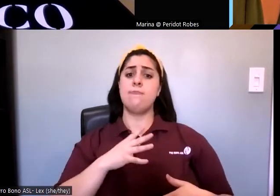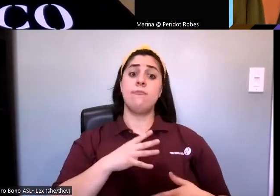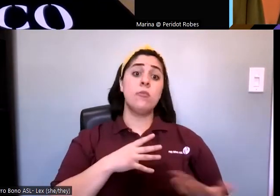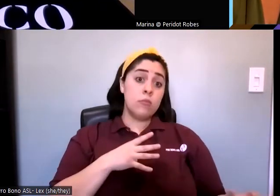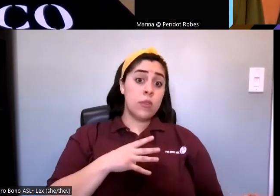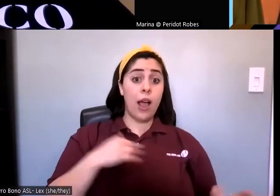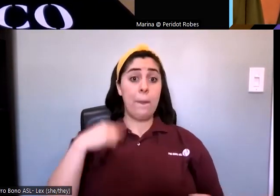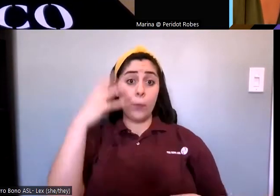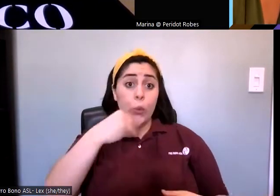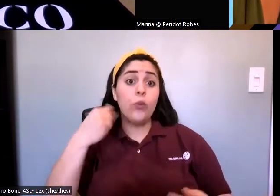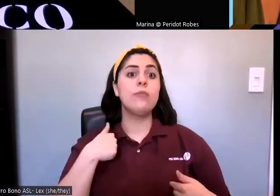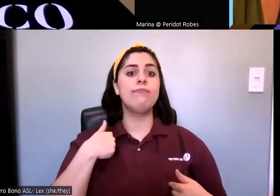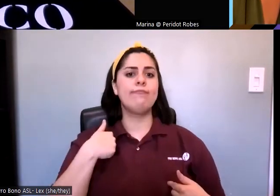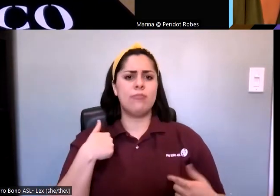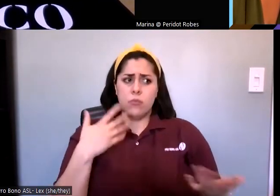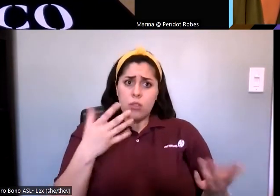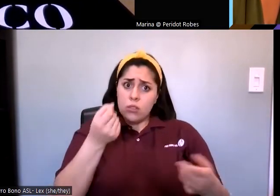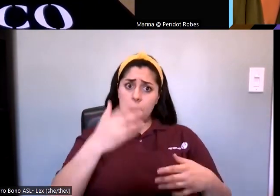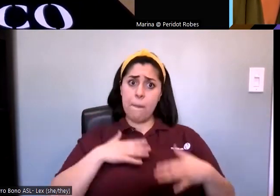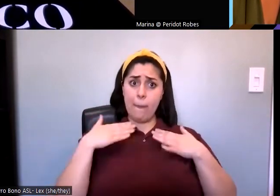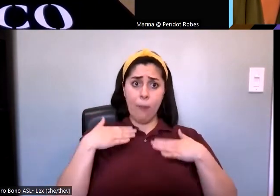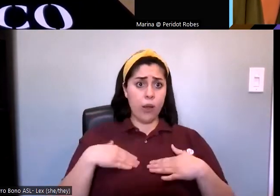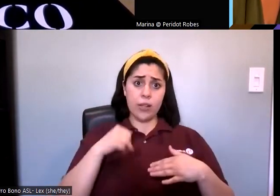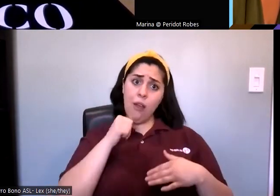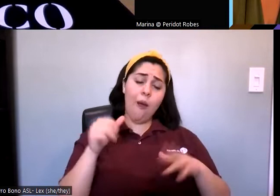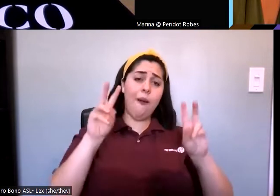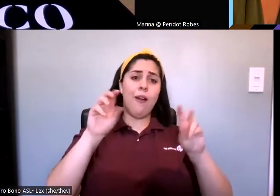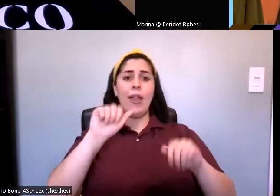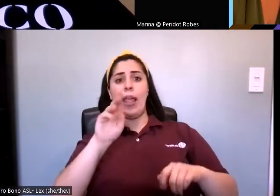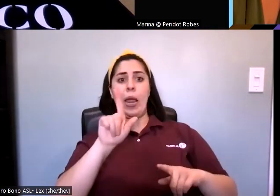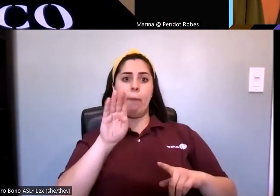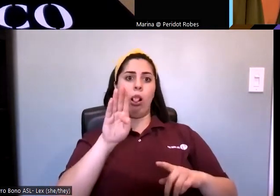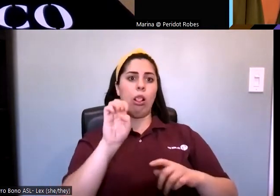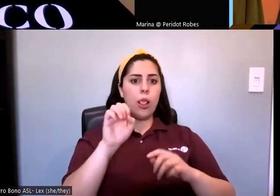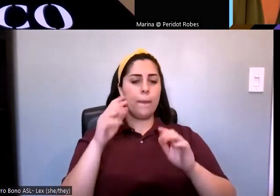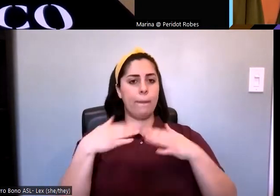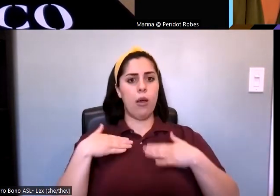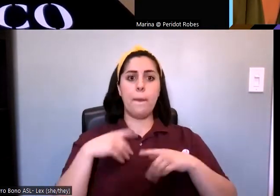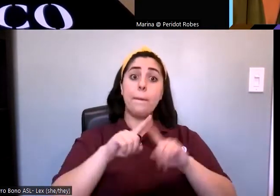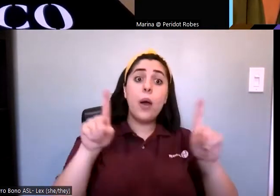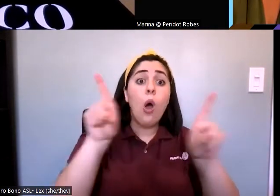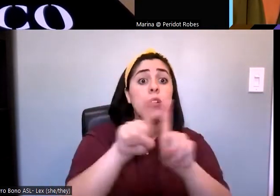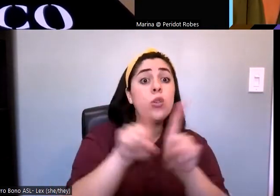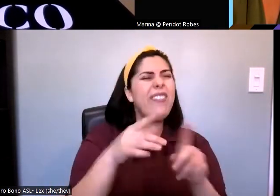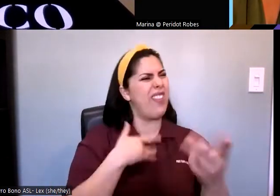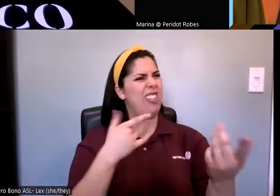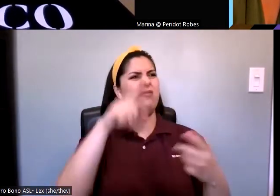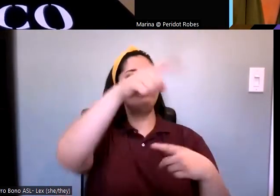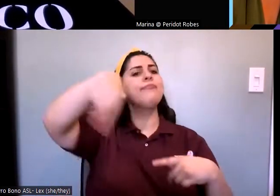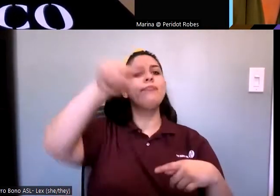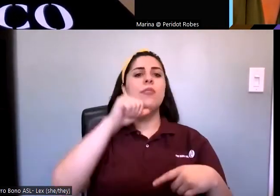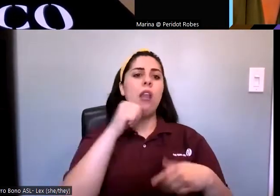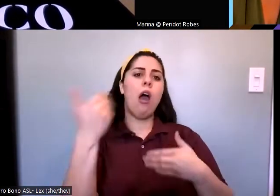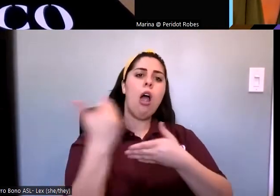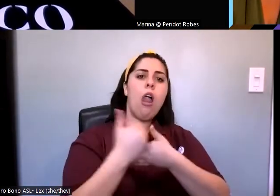I'm constantly leaning on things and sitting down and everything. But at the same time, I just don't think I'm messed with because I have a lot of light